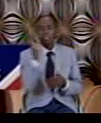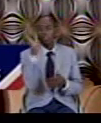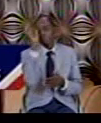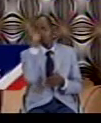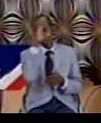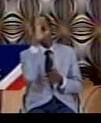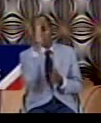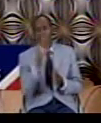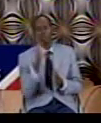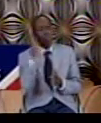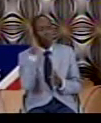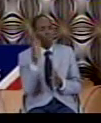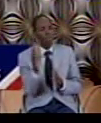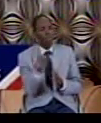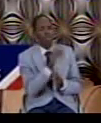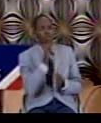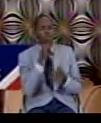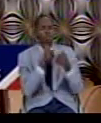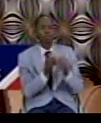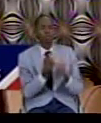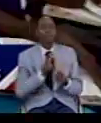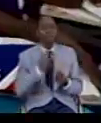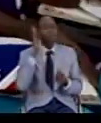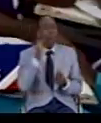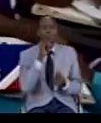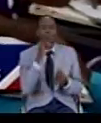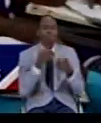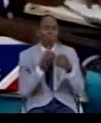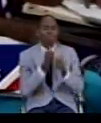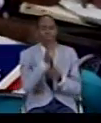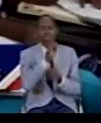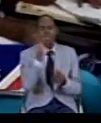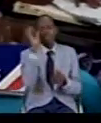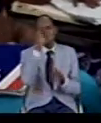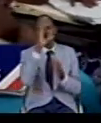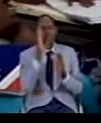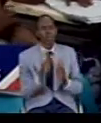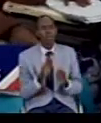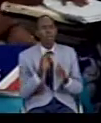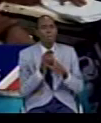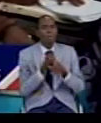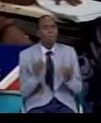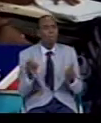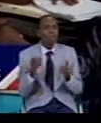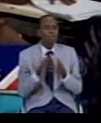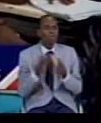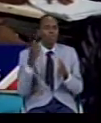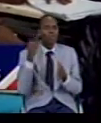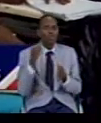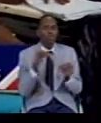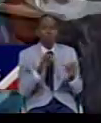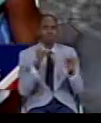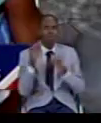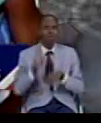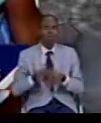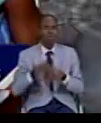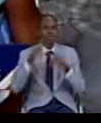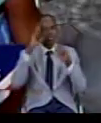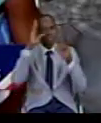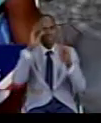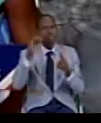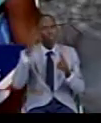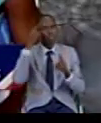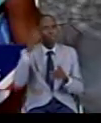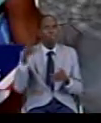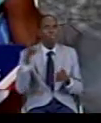they not follow. I will not follow a stranger. But they will flee from him, for they know not